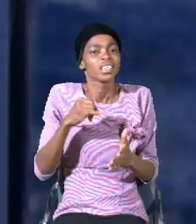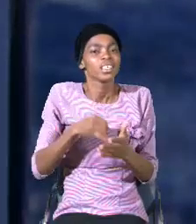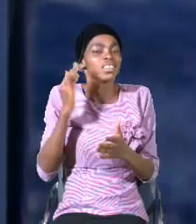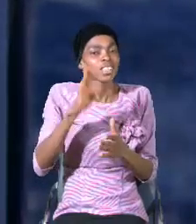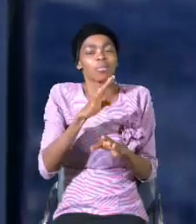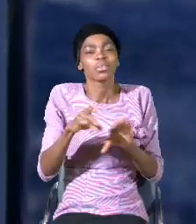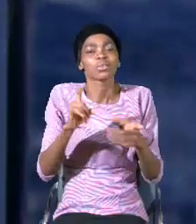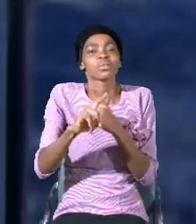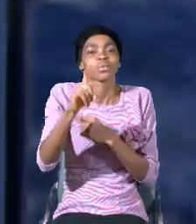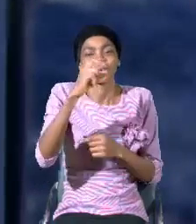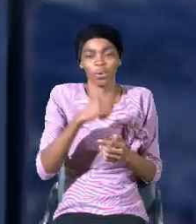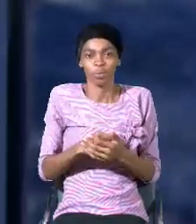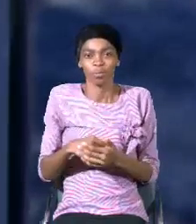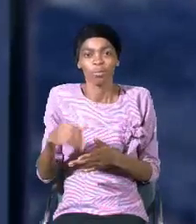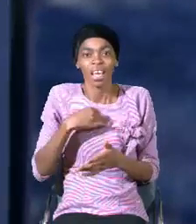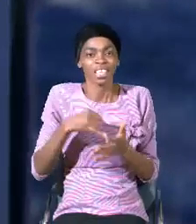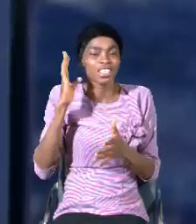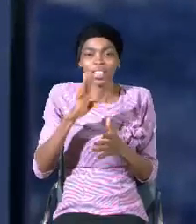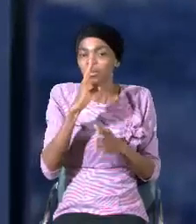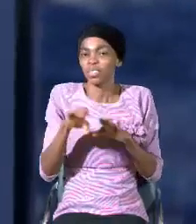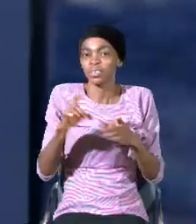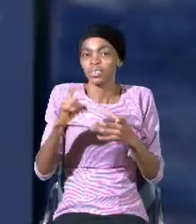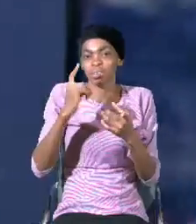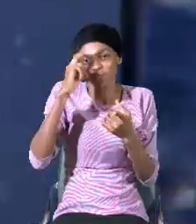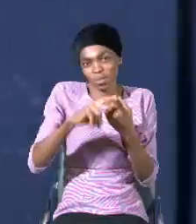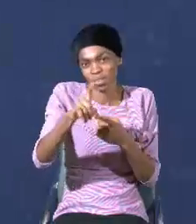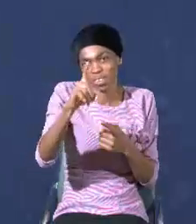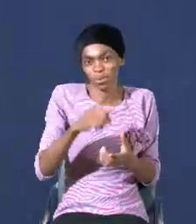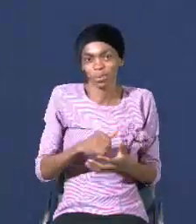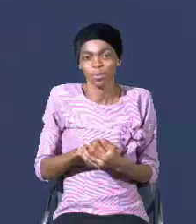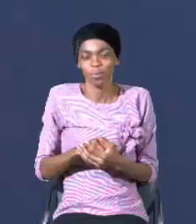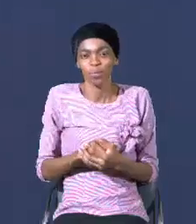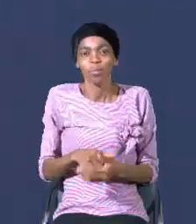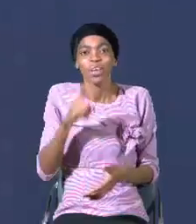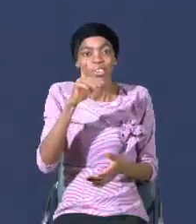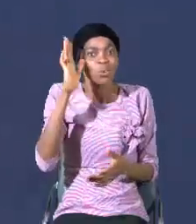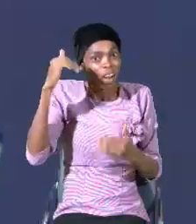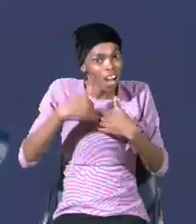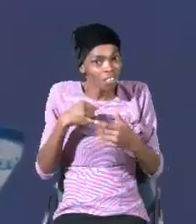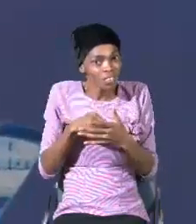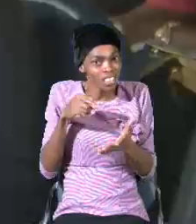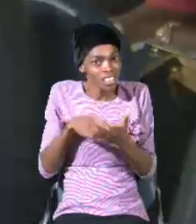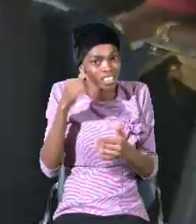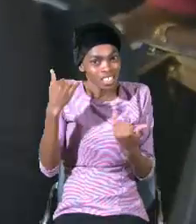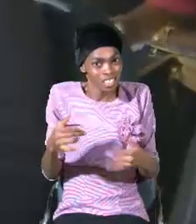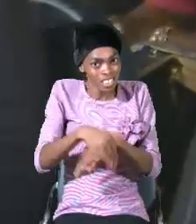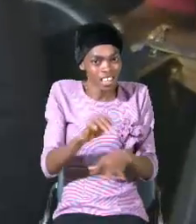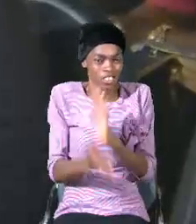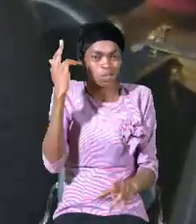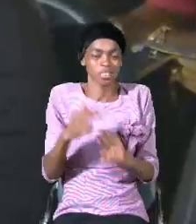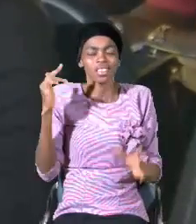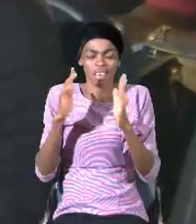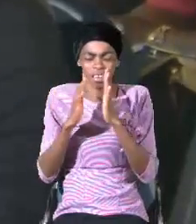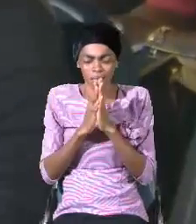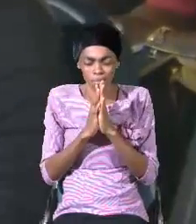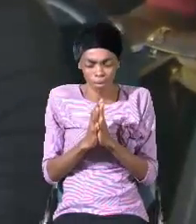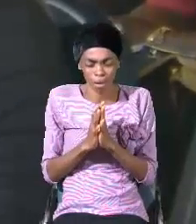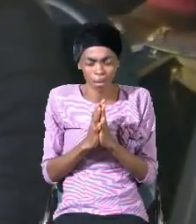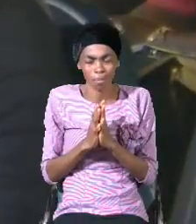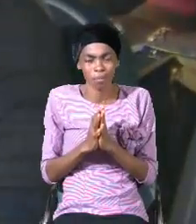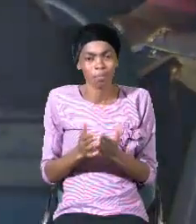you. And it shall be done unto you. You have it tonight in Jesus' name. I come to